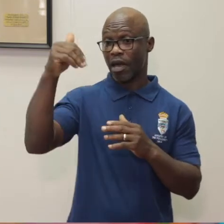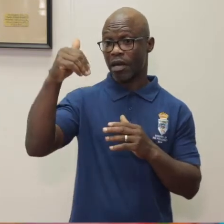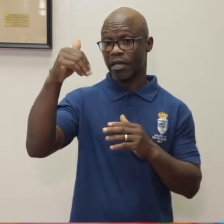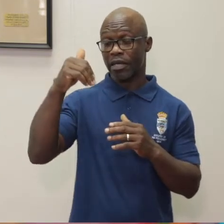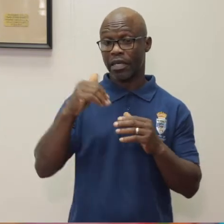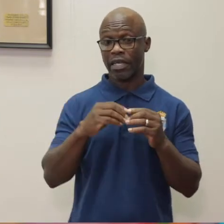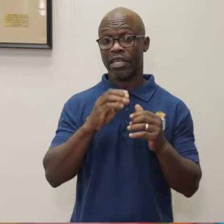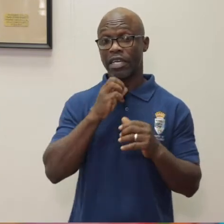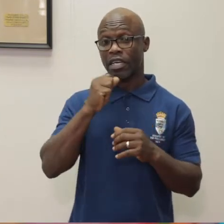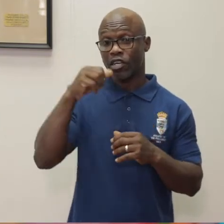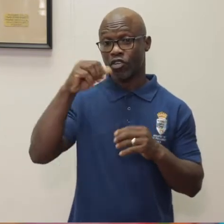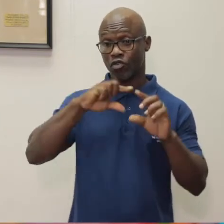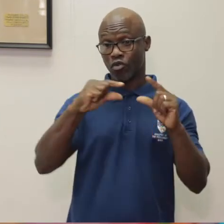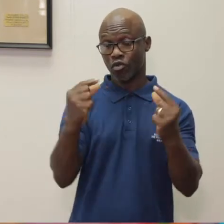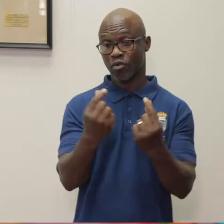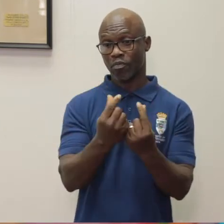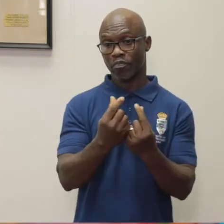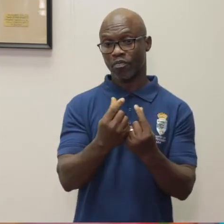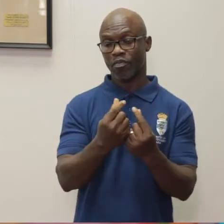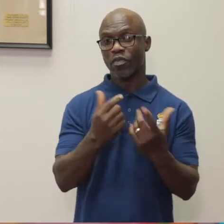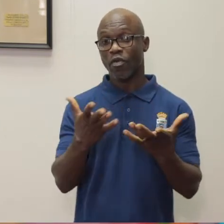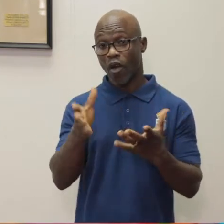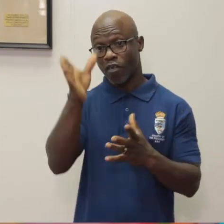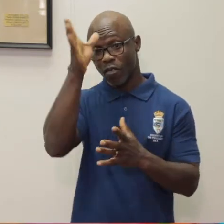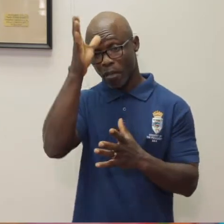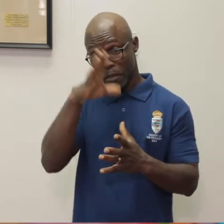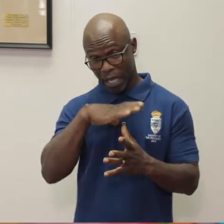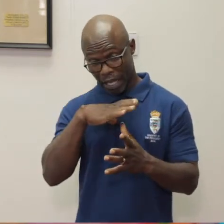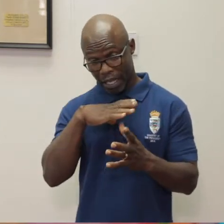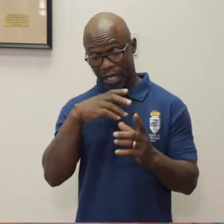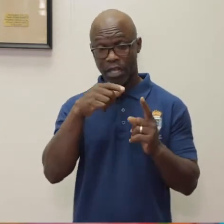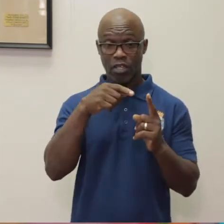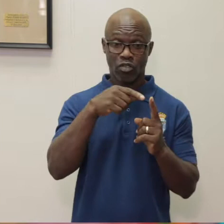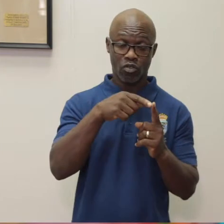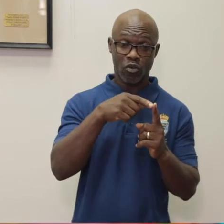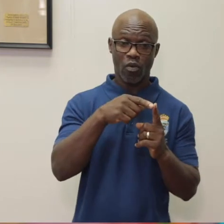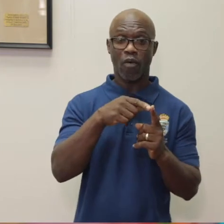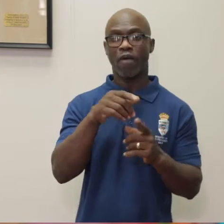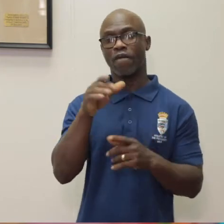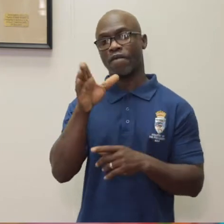4-to-1 ratio of males to females.